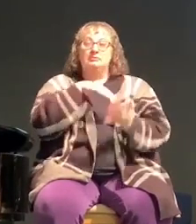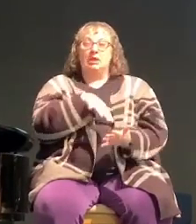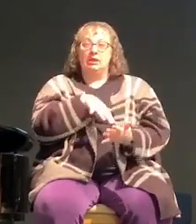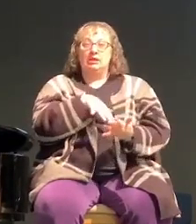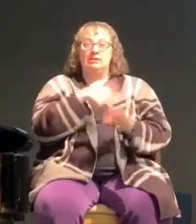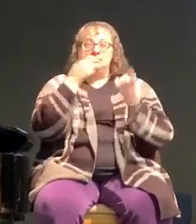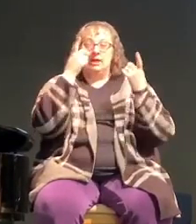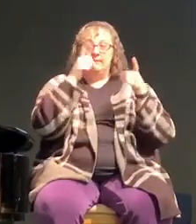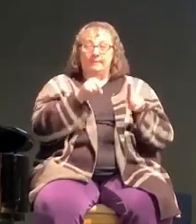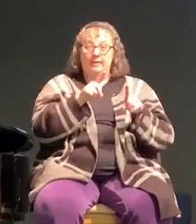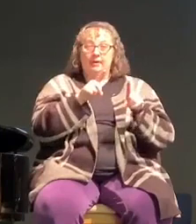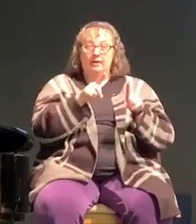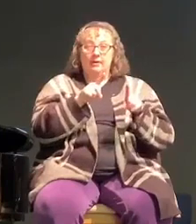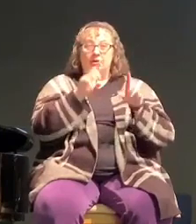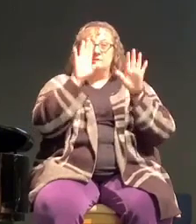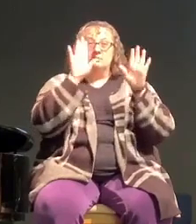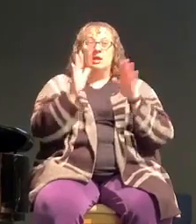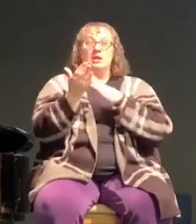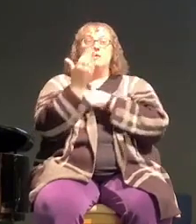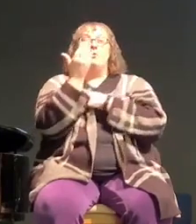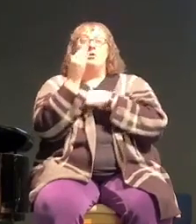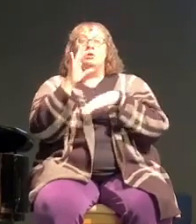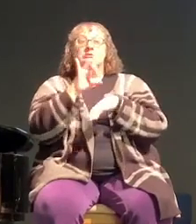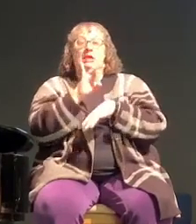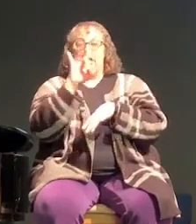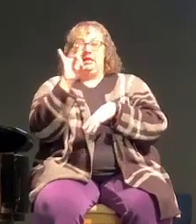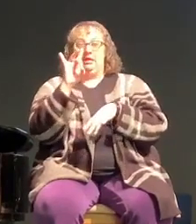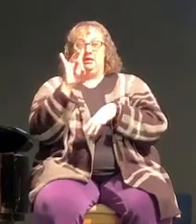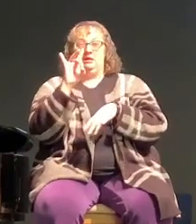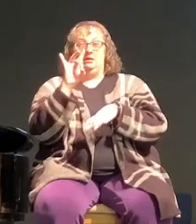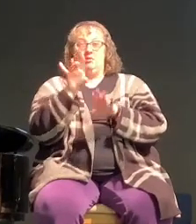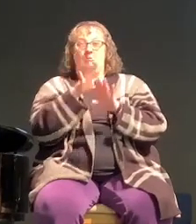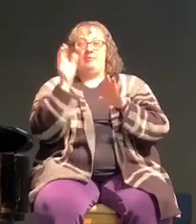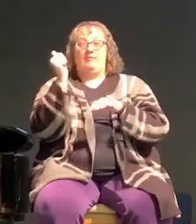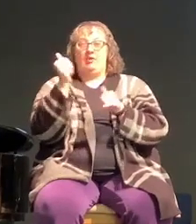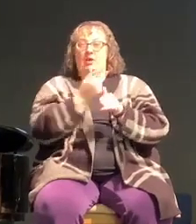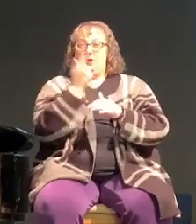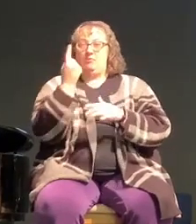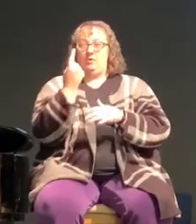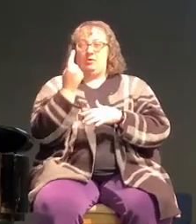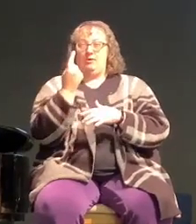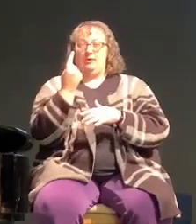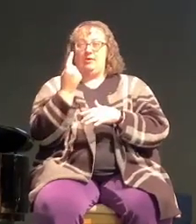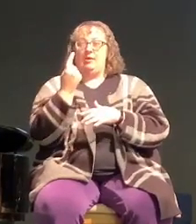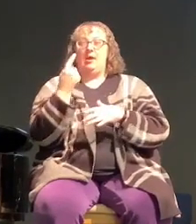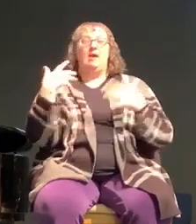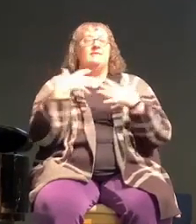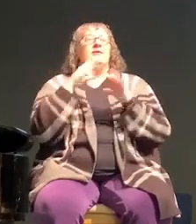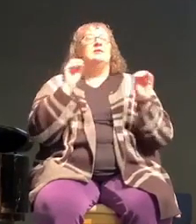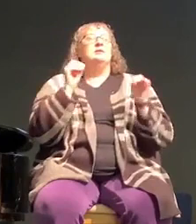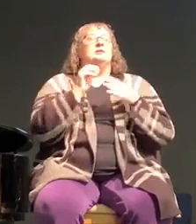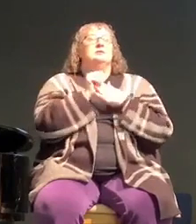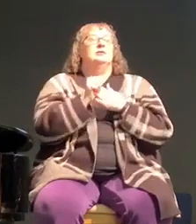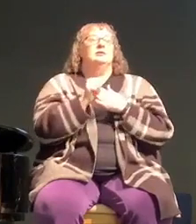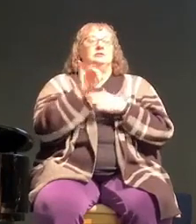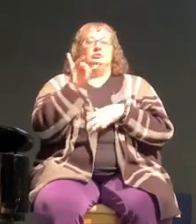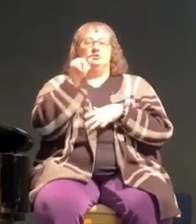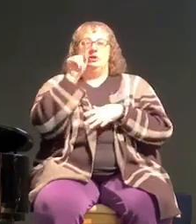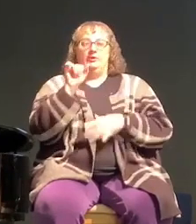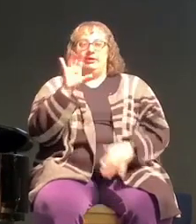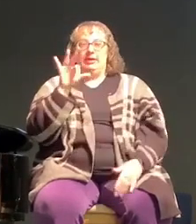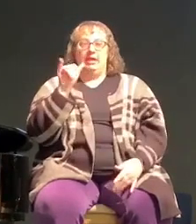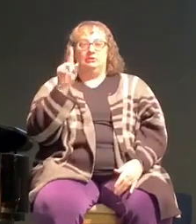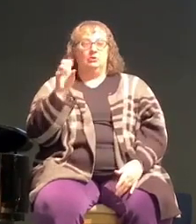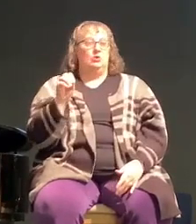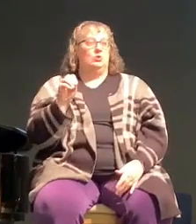that is happening on Sunday mornings at 8 a.m. that is open for anybody. Our fearless leader, Jerry Casto, is running